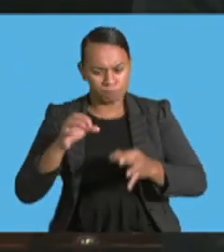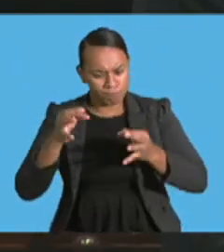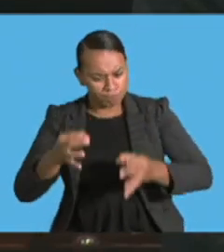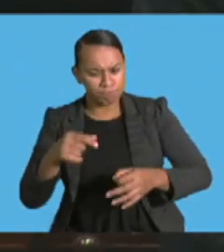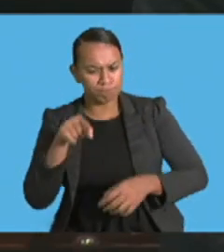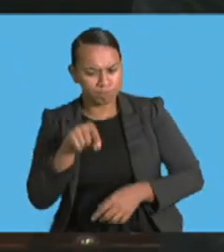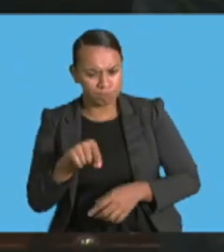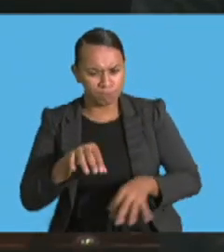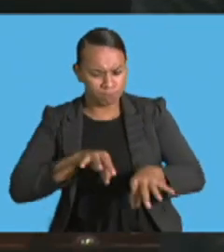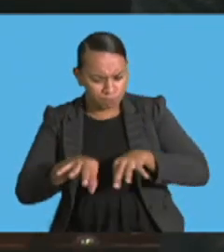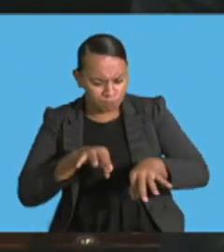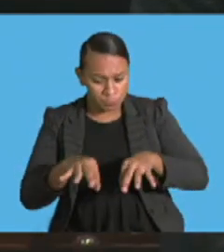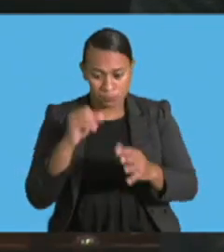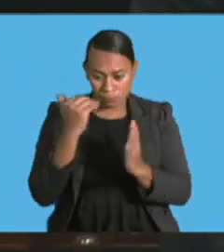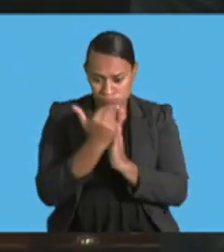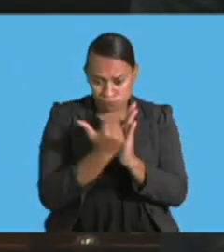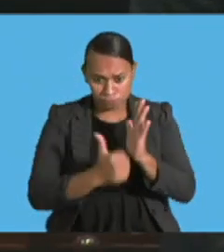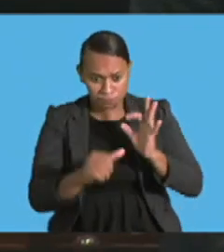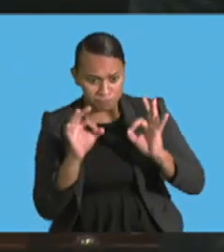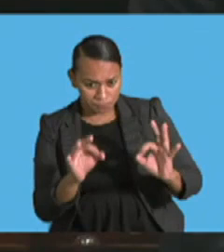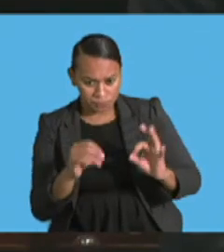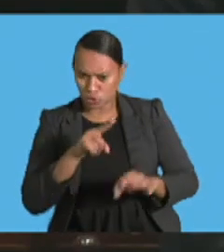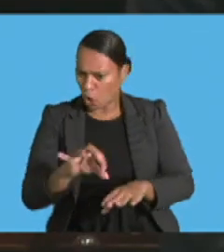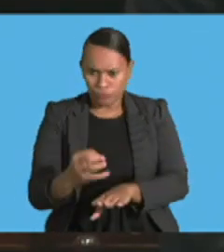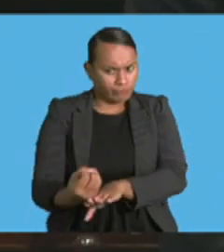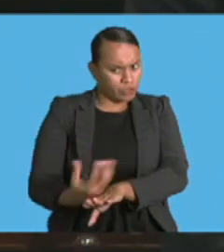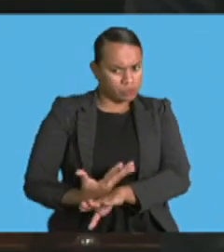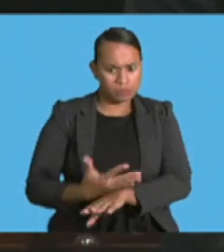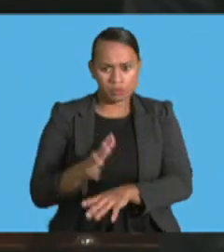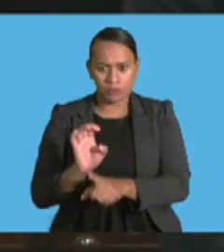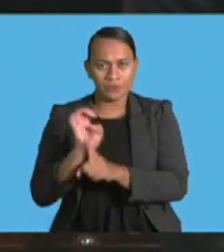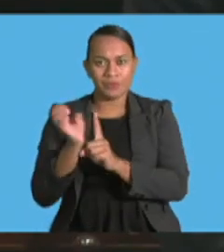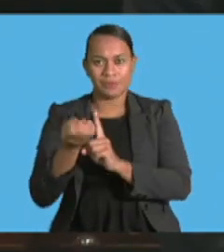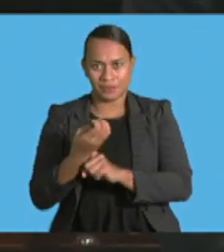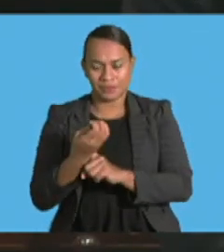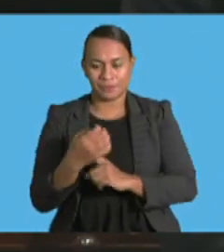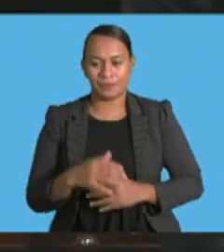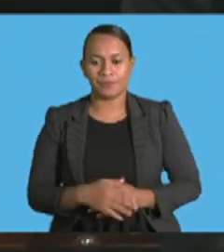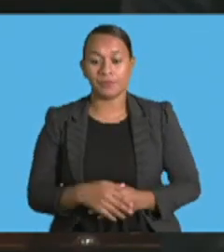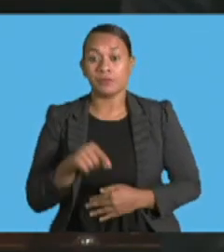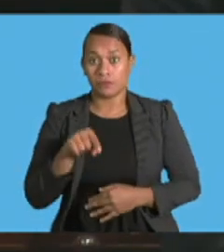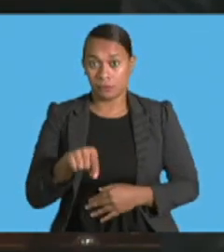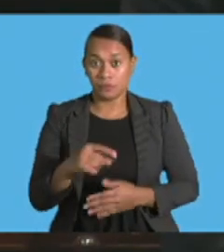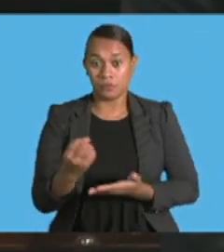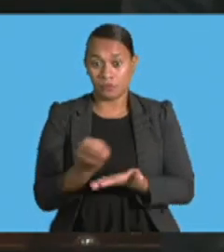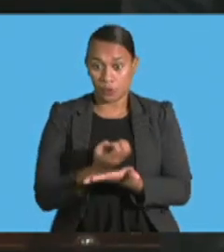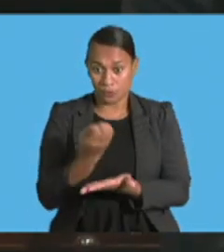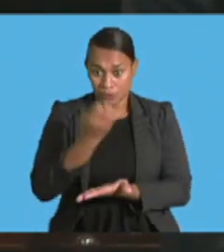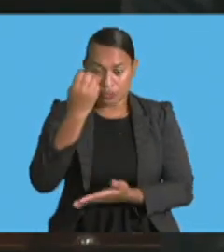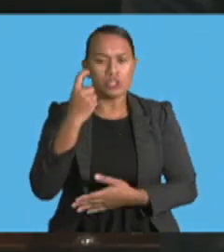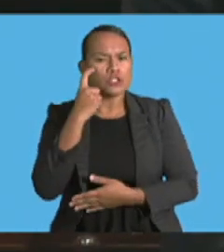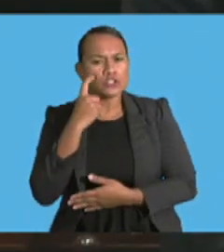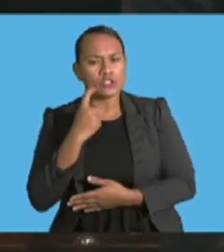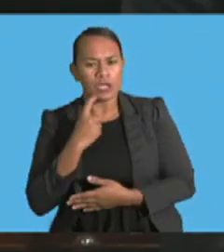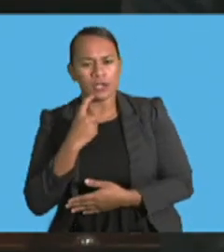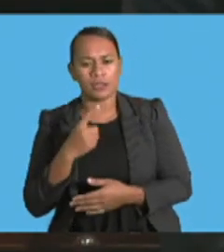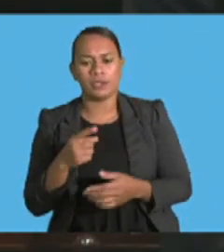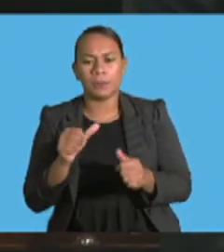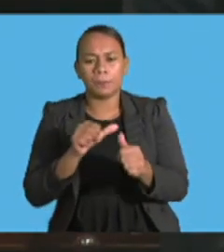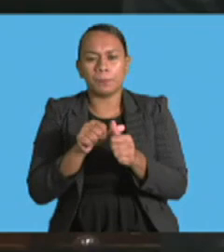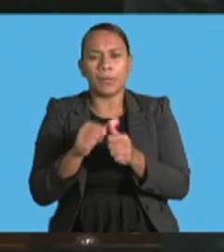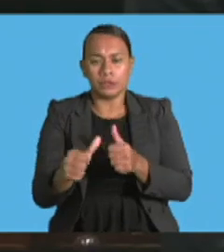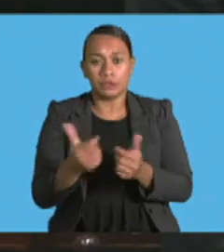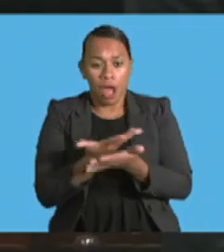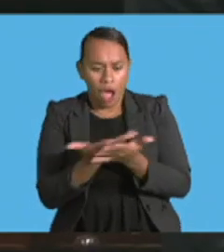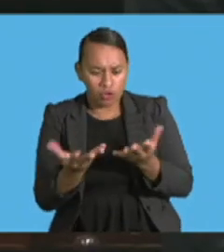say, in economics we say that we try our best to derive a Pareto optimal solution where no